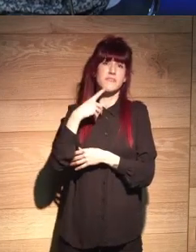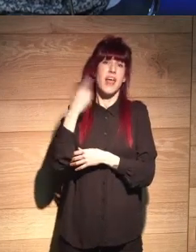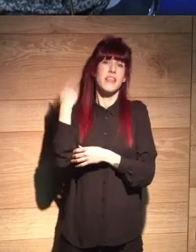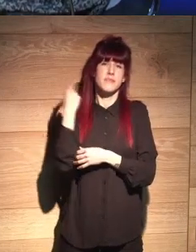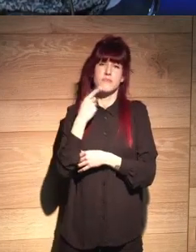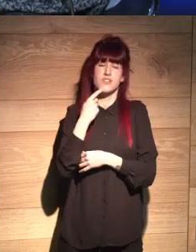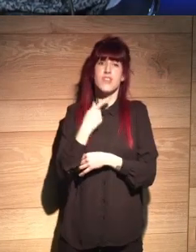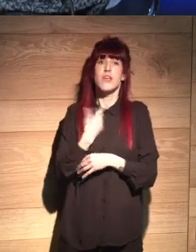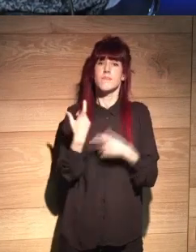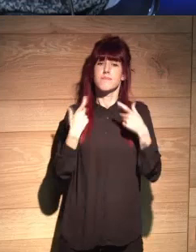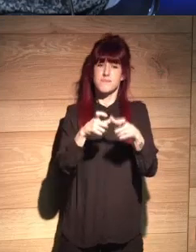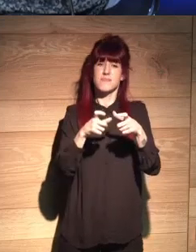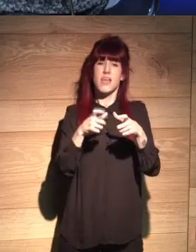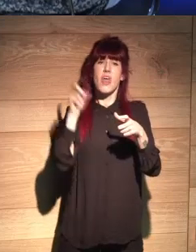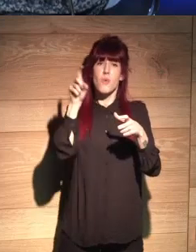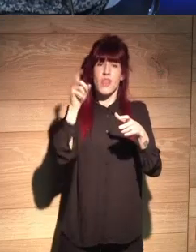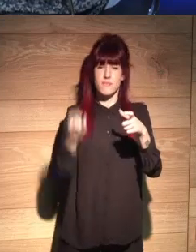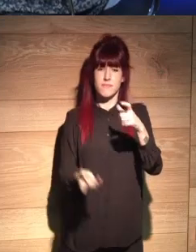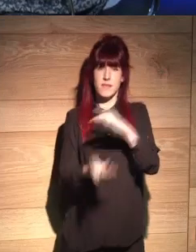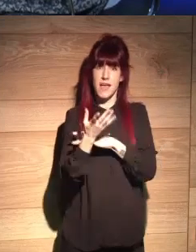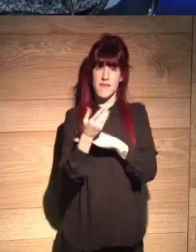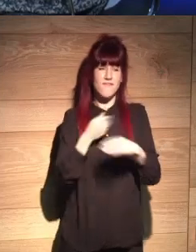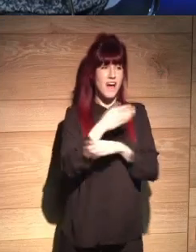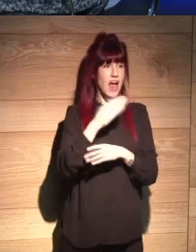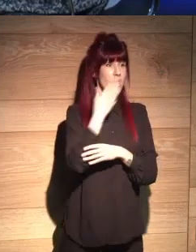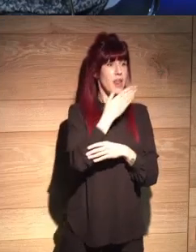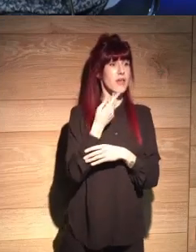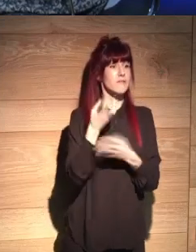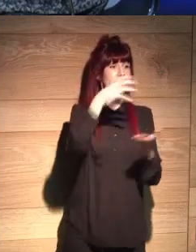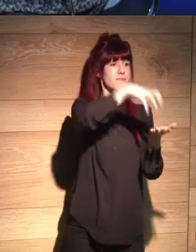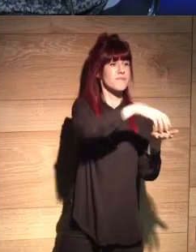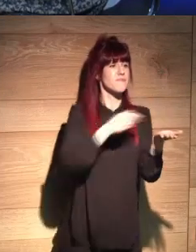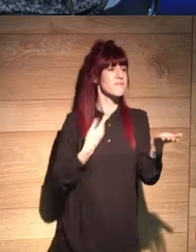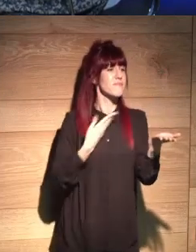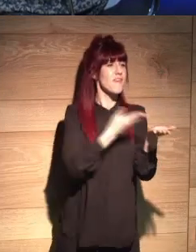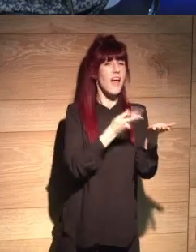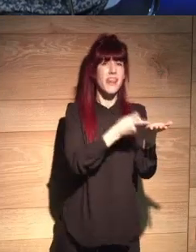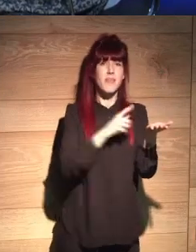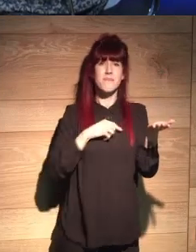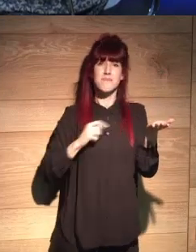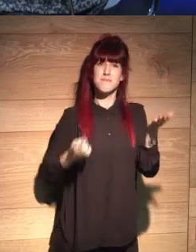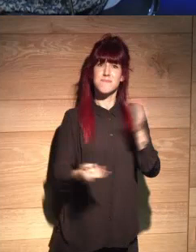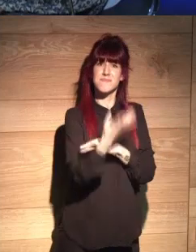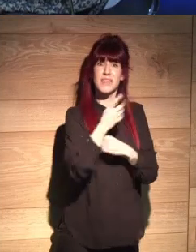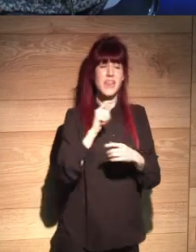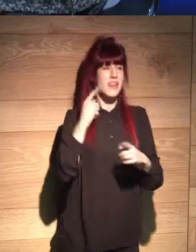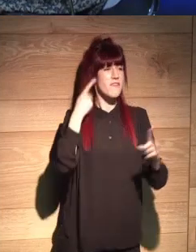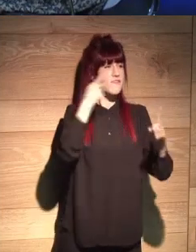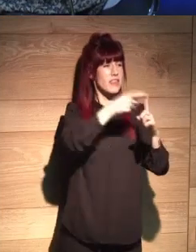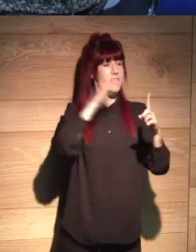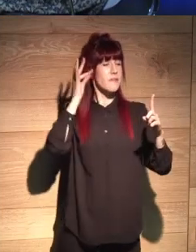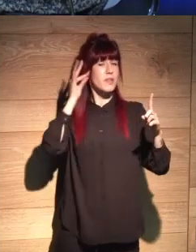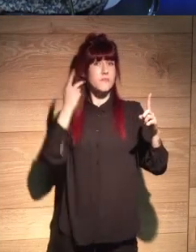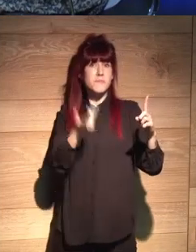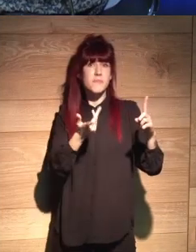example, we've created an area for education. We go to schools to help generate